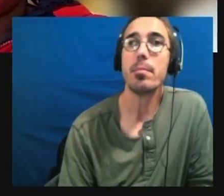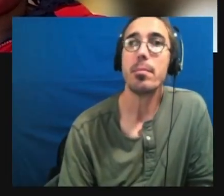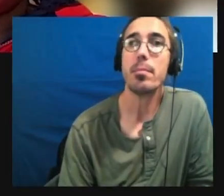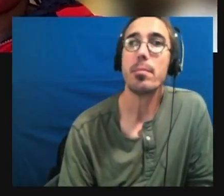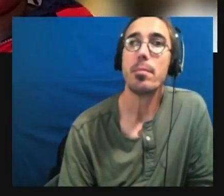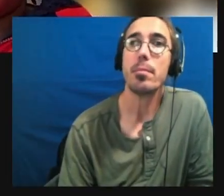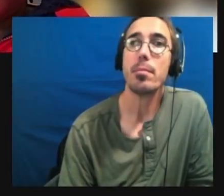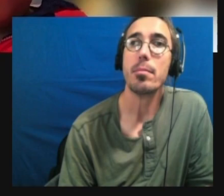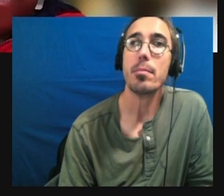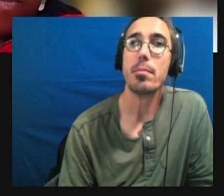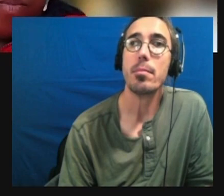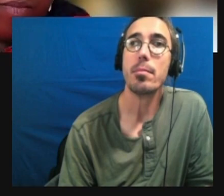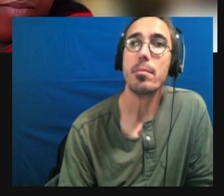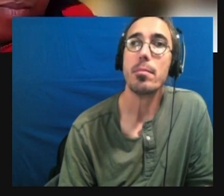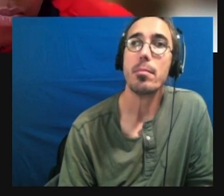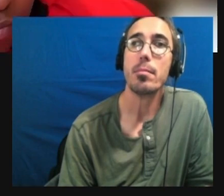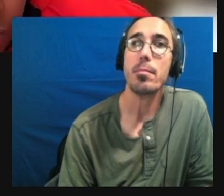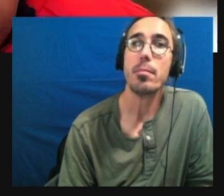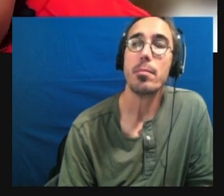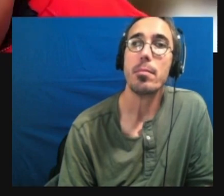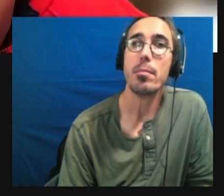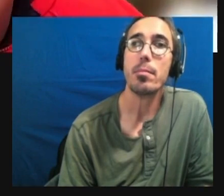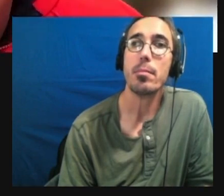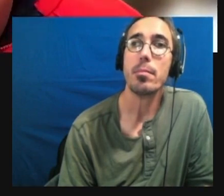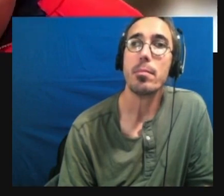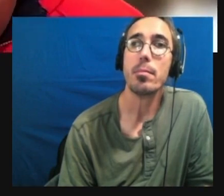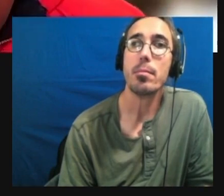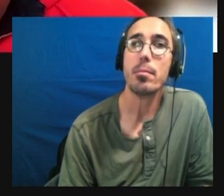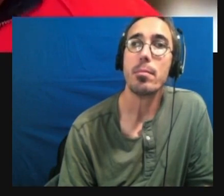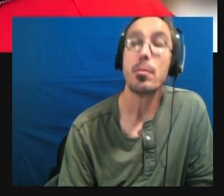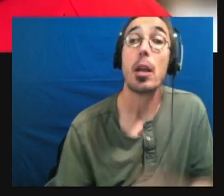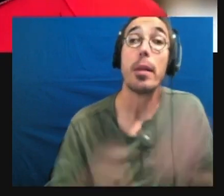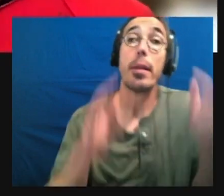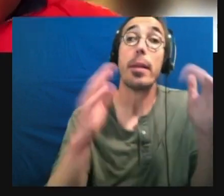So the next question is,